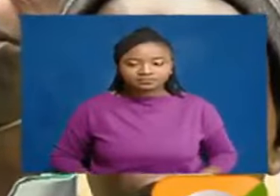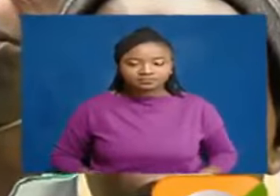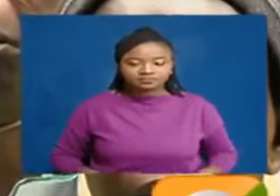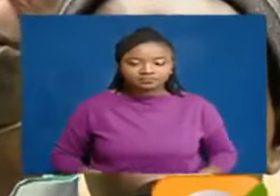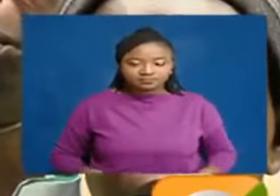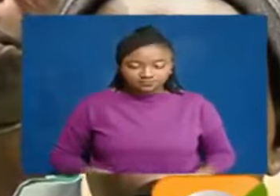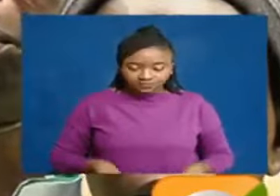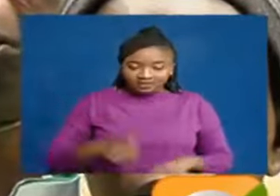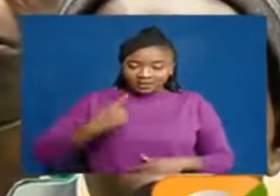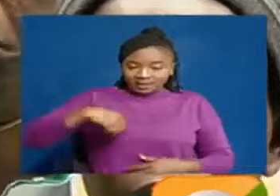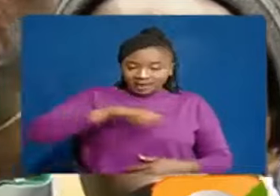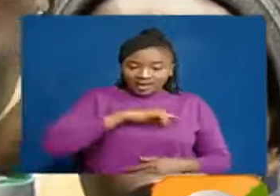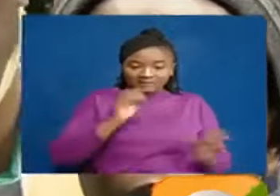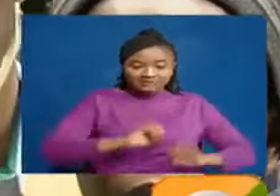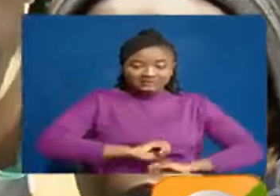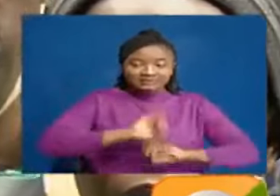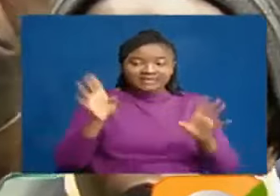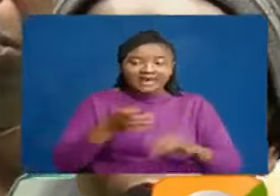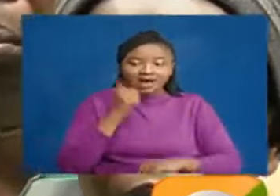of Nairobi River,